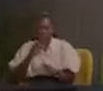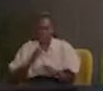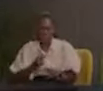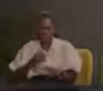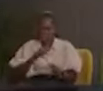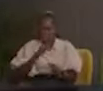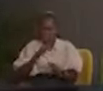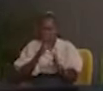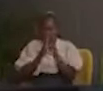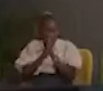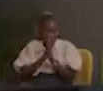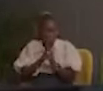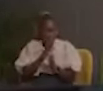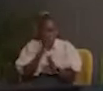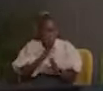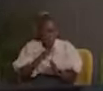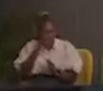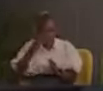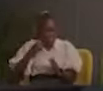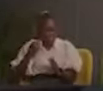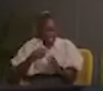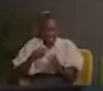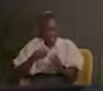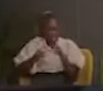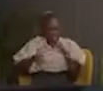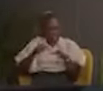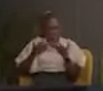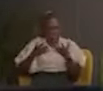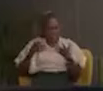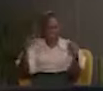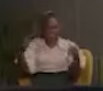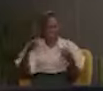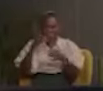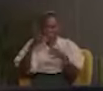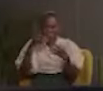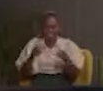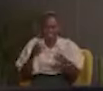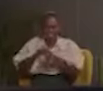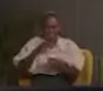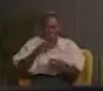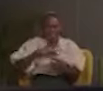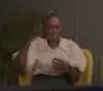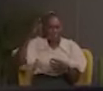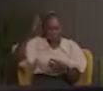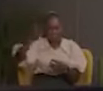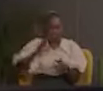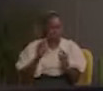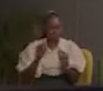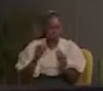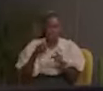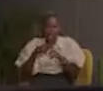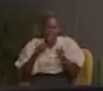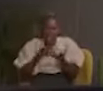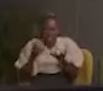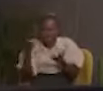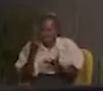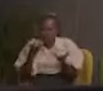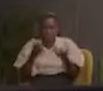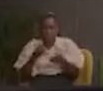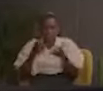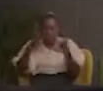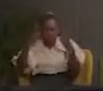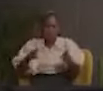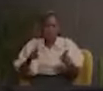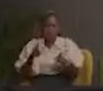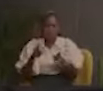doubting that the healing anointing was in my destiny. It is to make it manifest. So for every time I was